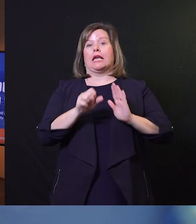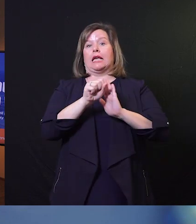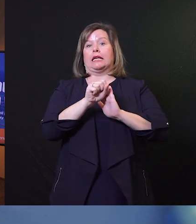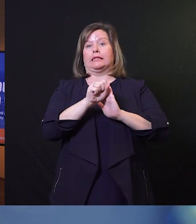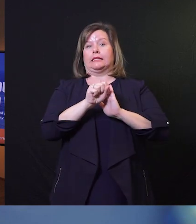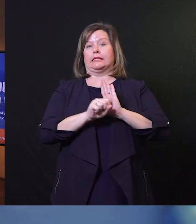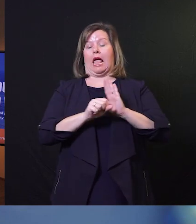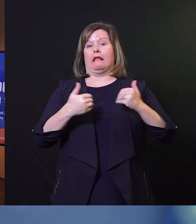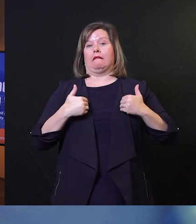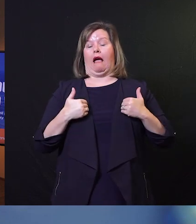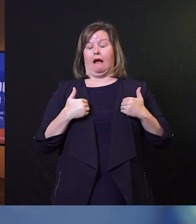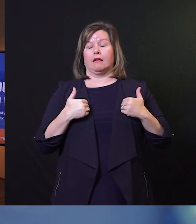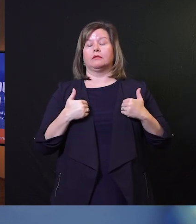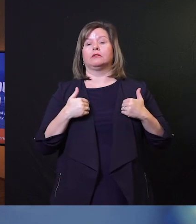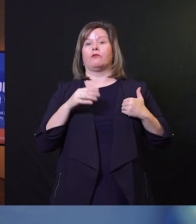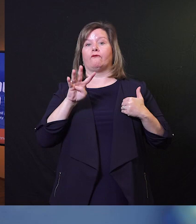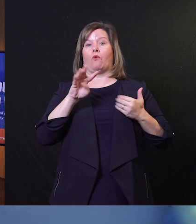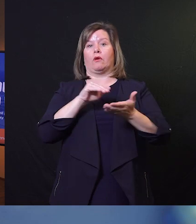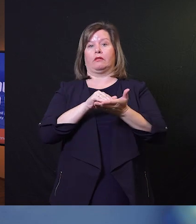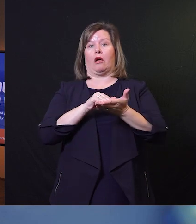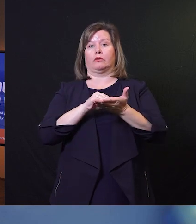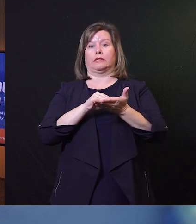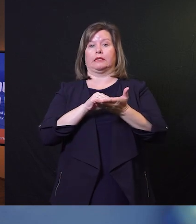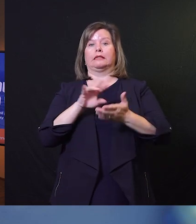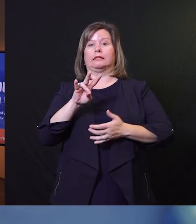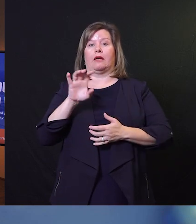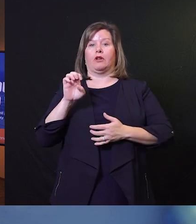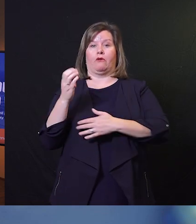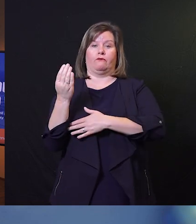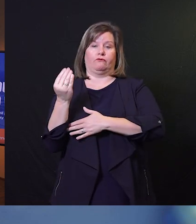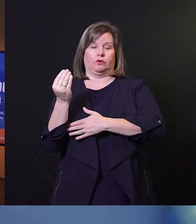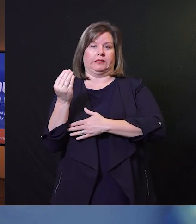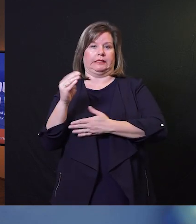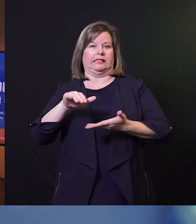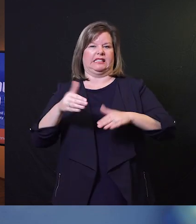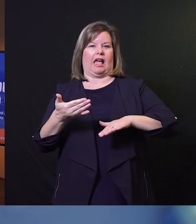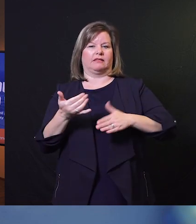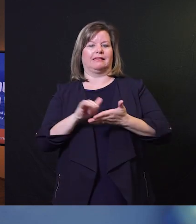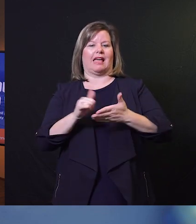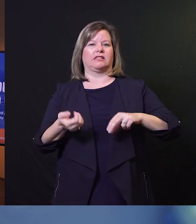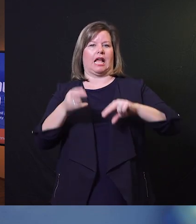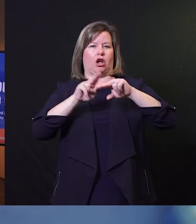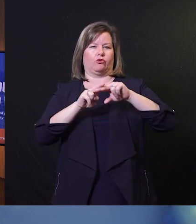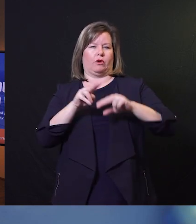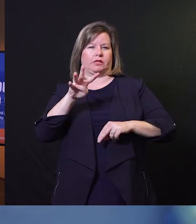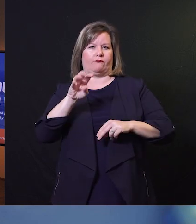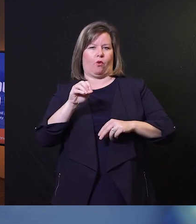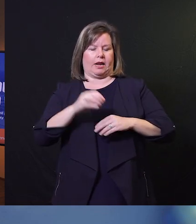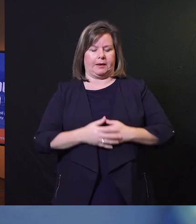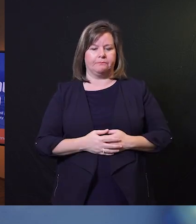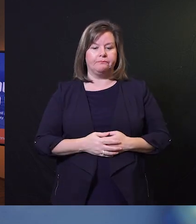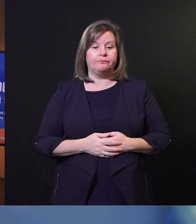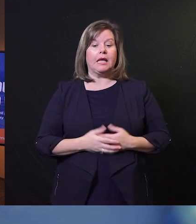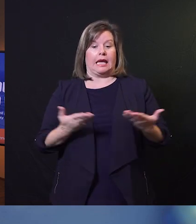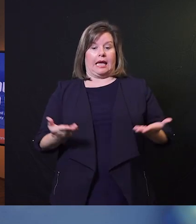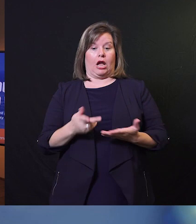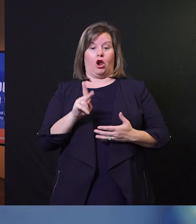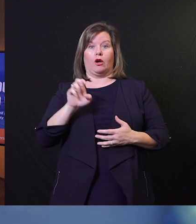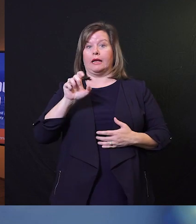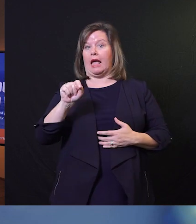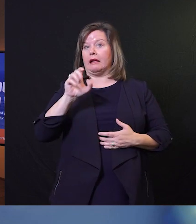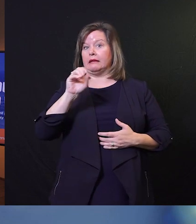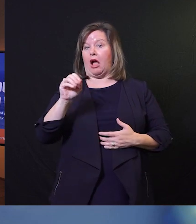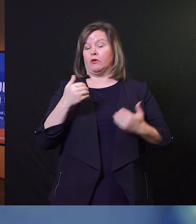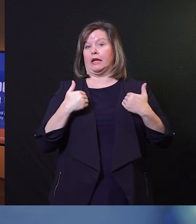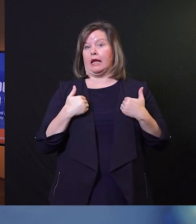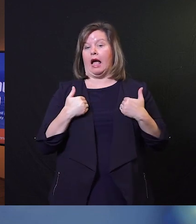there are 4,714 deaths, an increase of 40 over the previous day. Here in Kent County, as of this morning, it's reported to